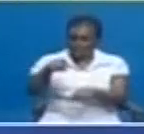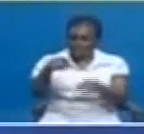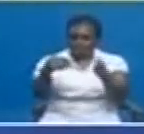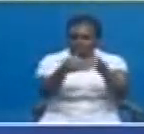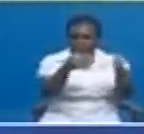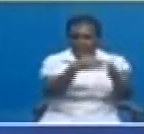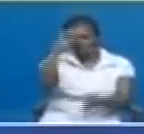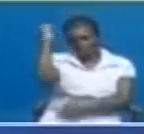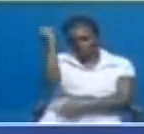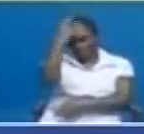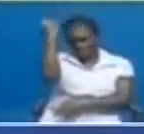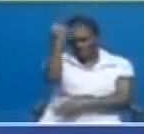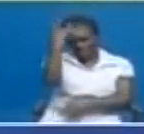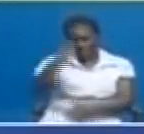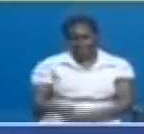deny Bandari.